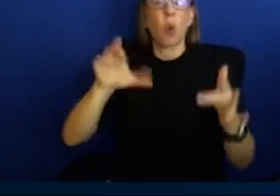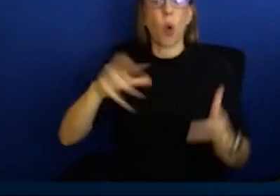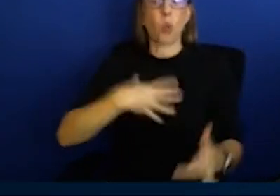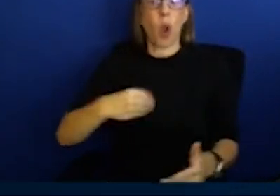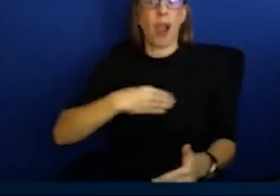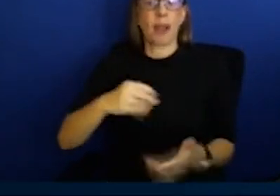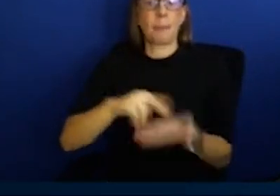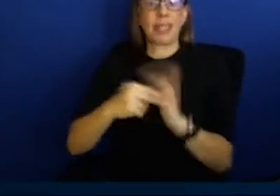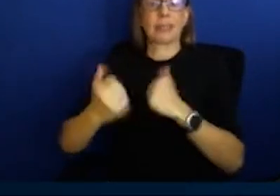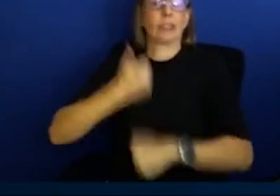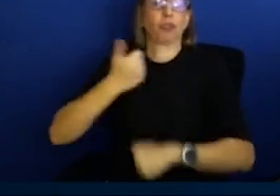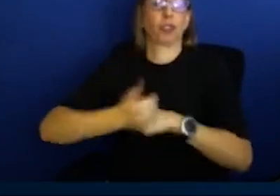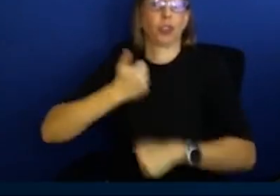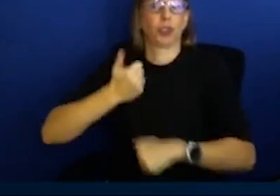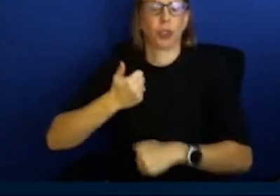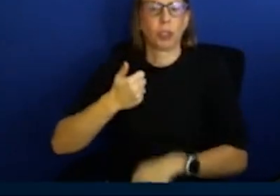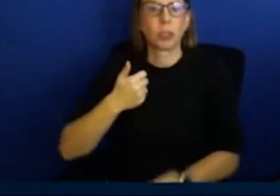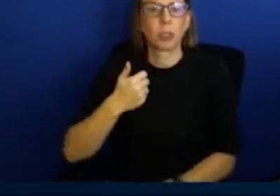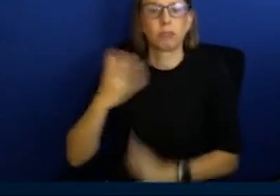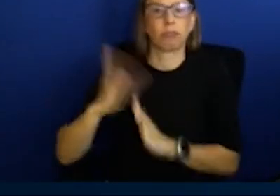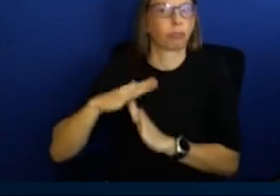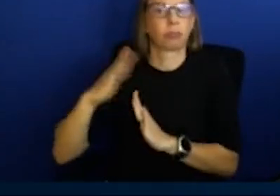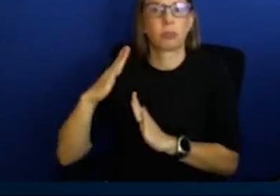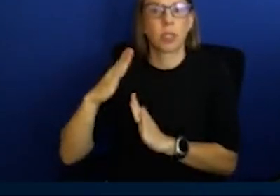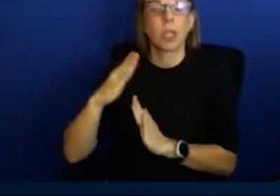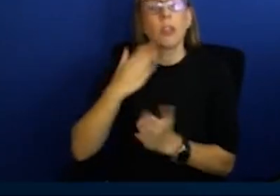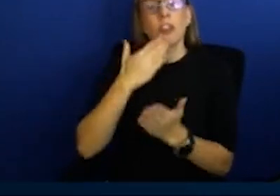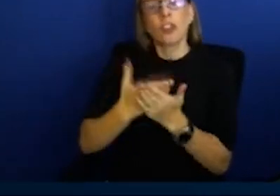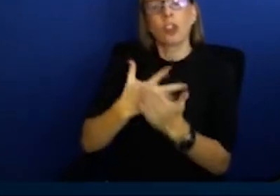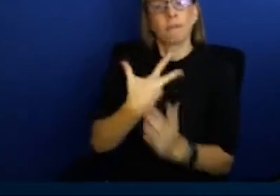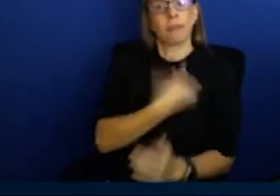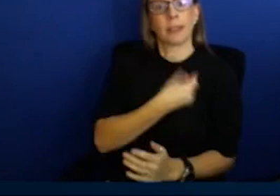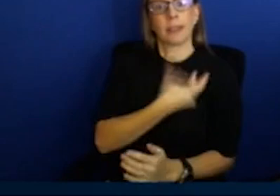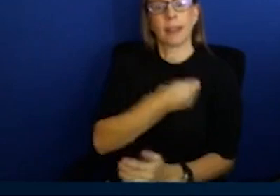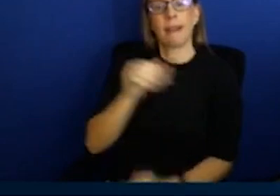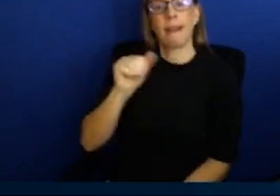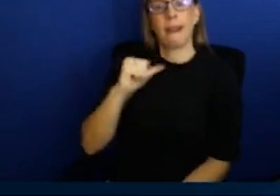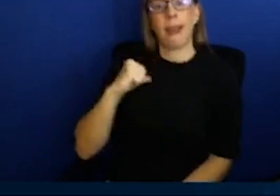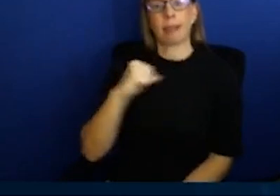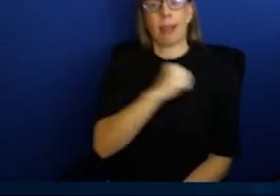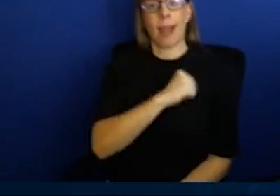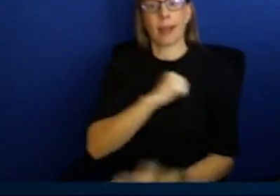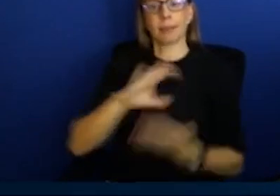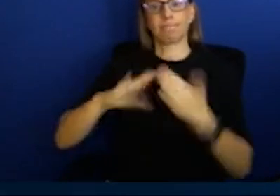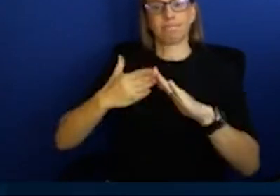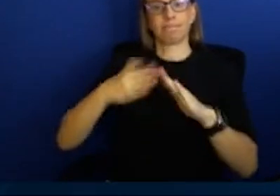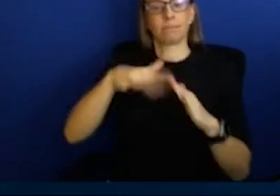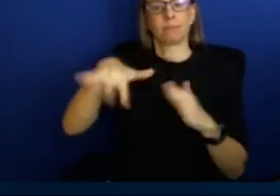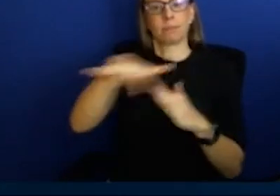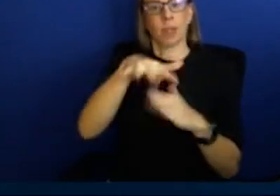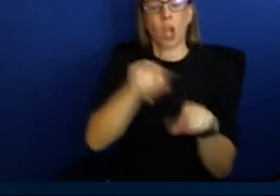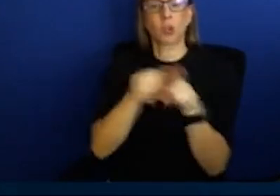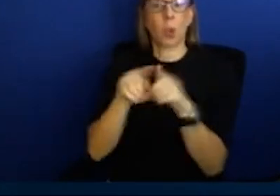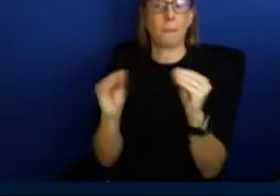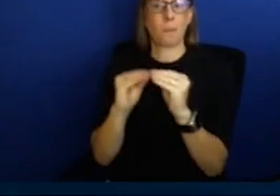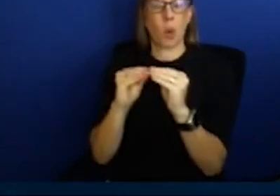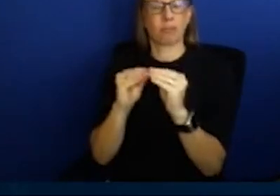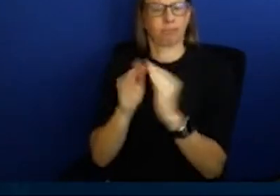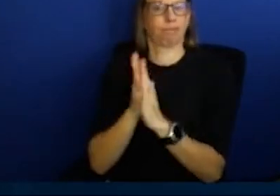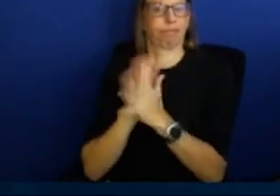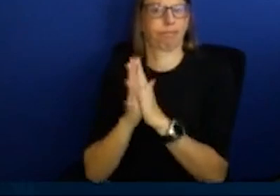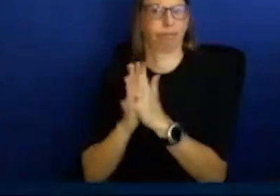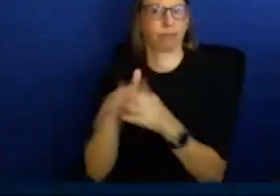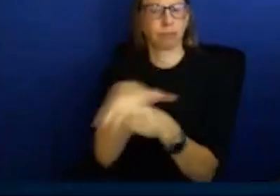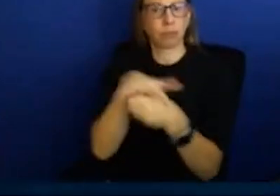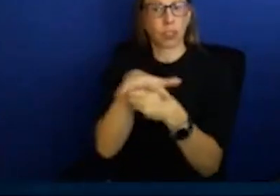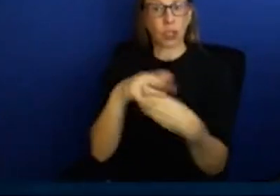zone. We saw good and decent vaccination rates in the Atlanta metro and some of our more populated spaces. But there's 2 regions